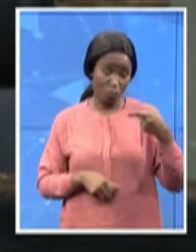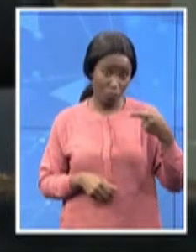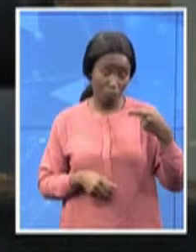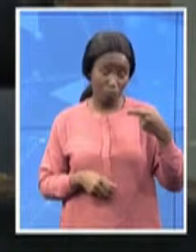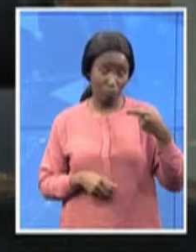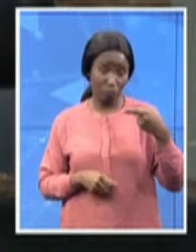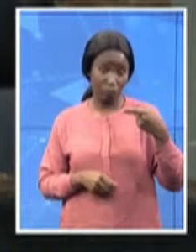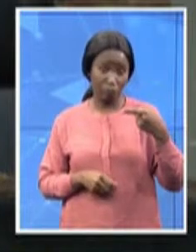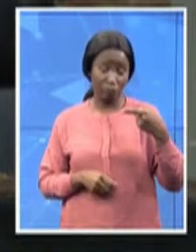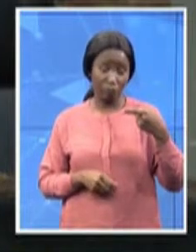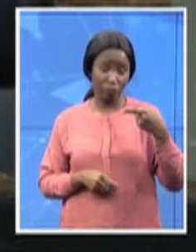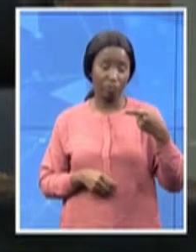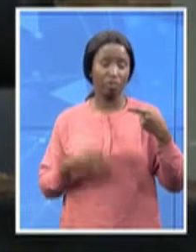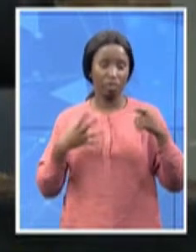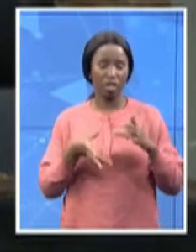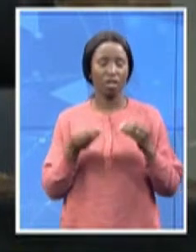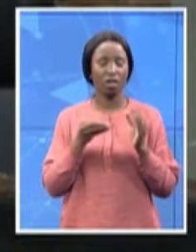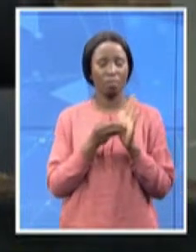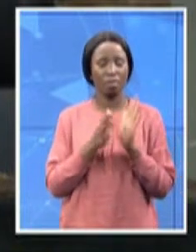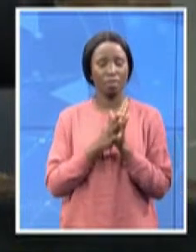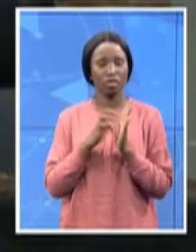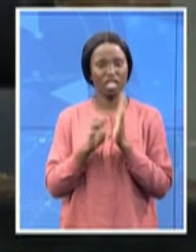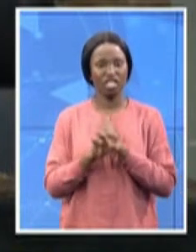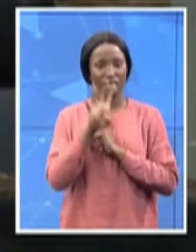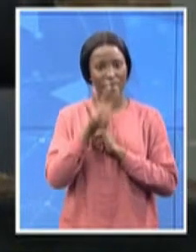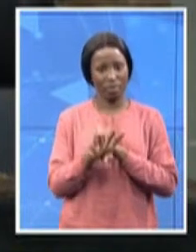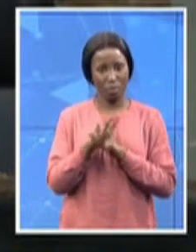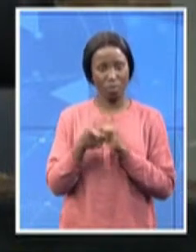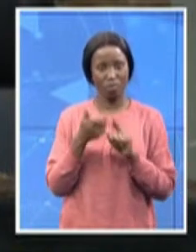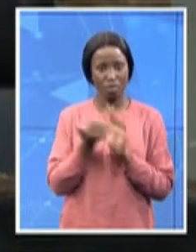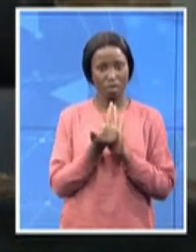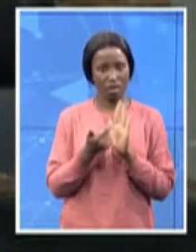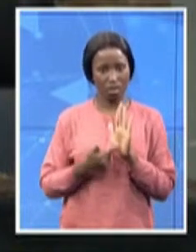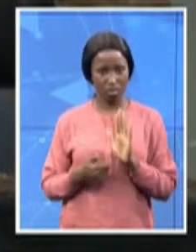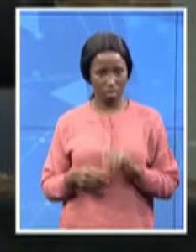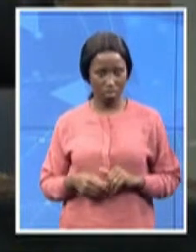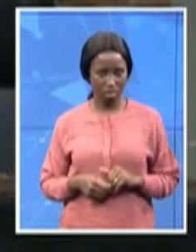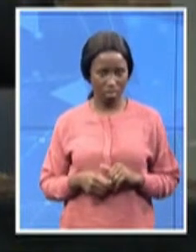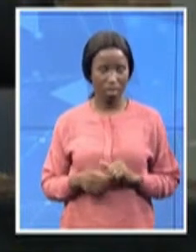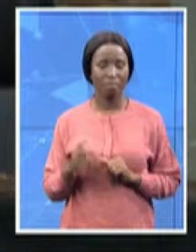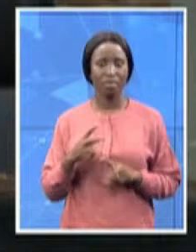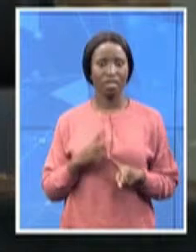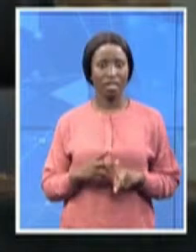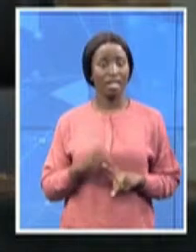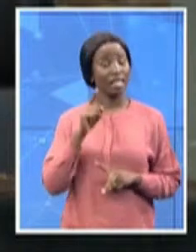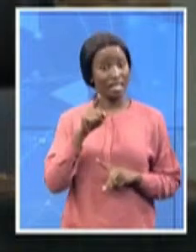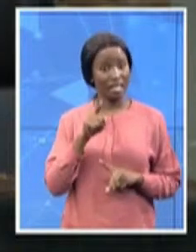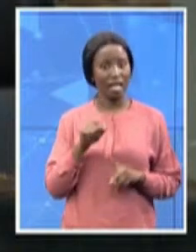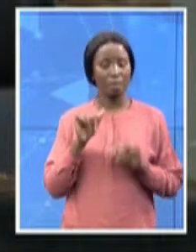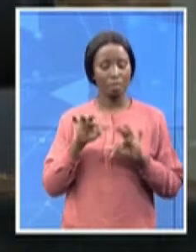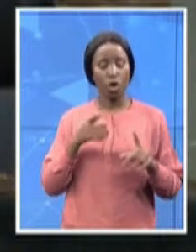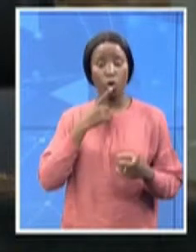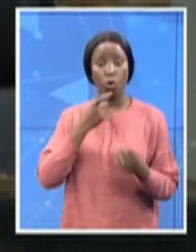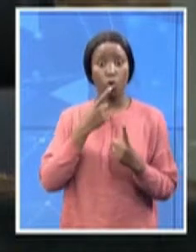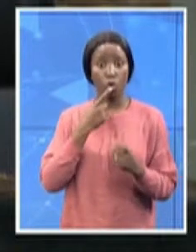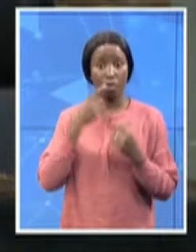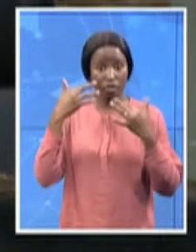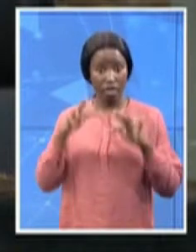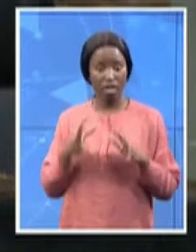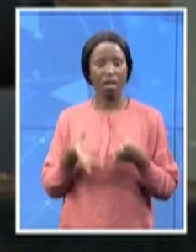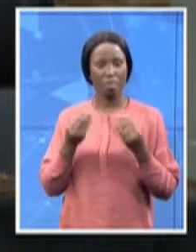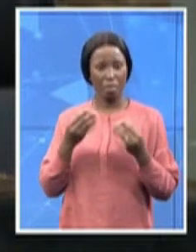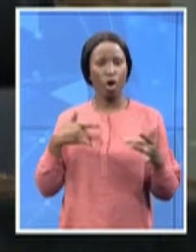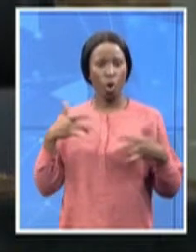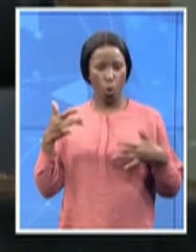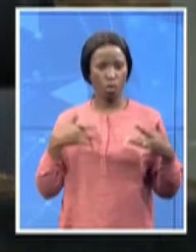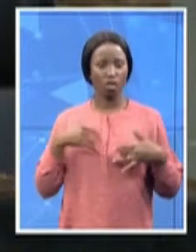Act. Notably, from the text of the complaint, there are 3 concerns raised for investigation.